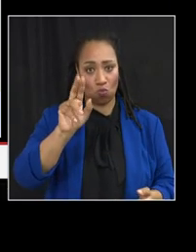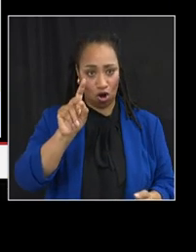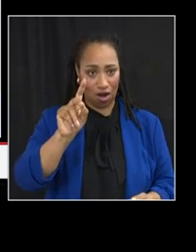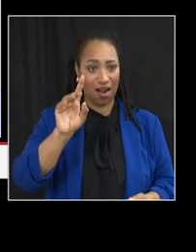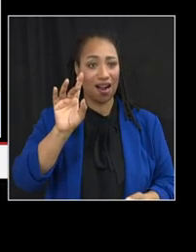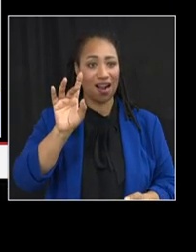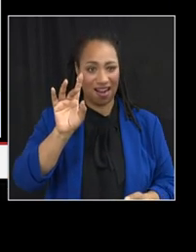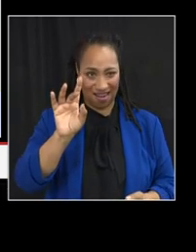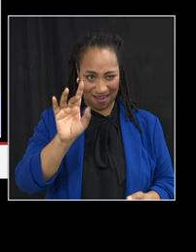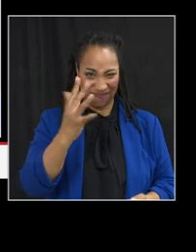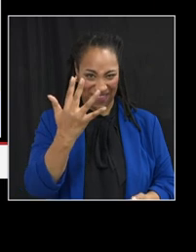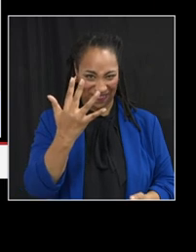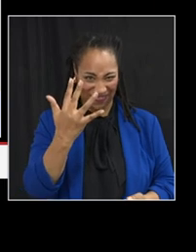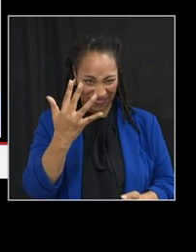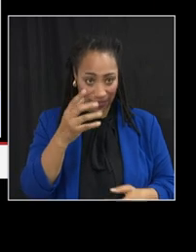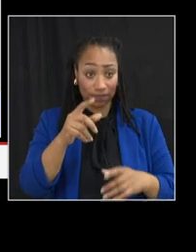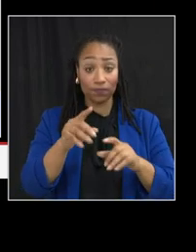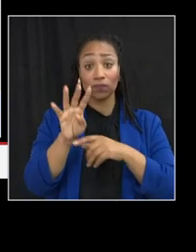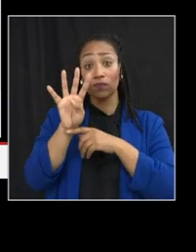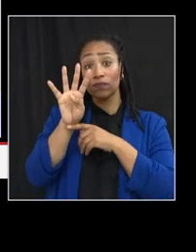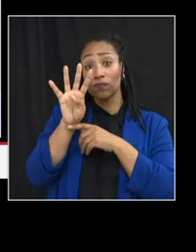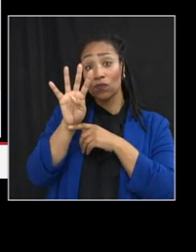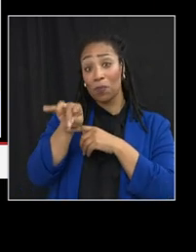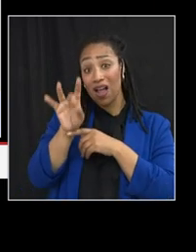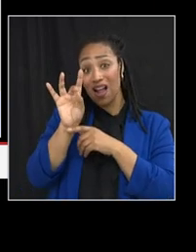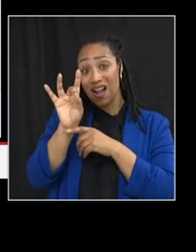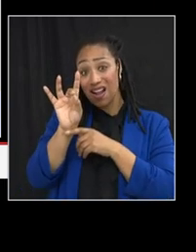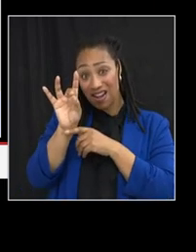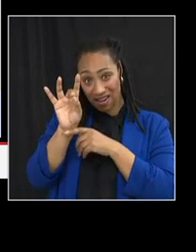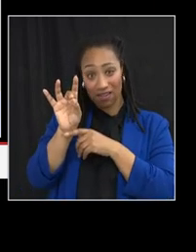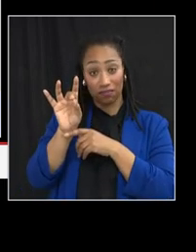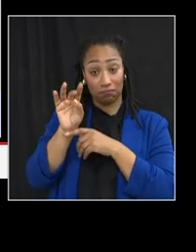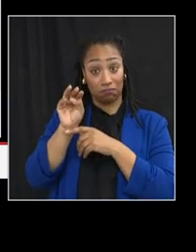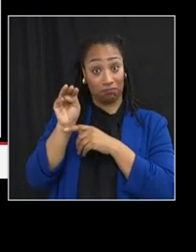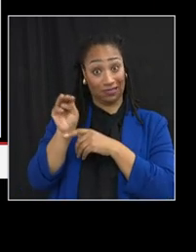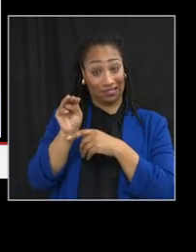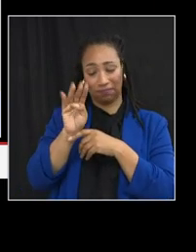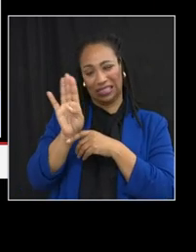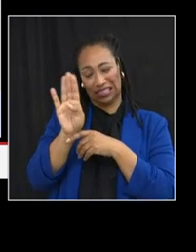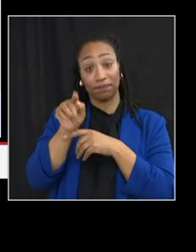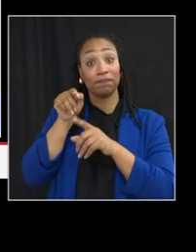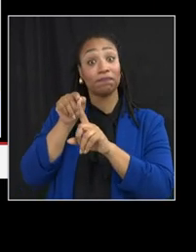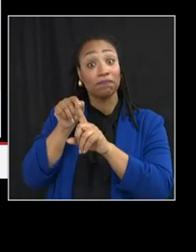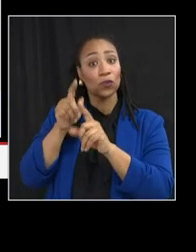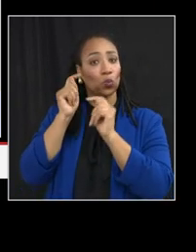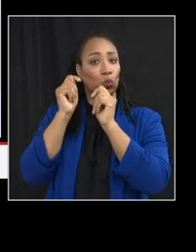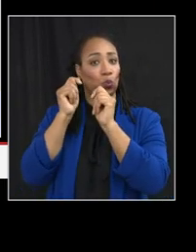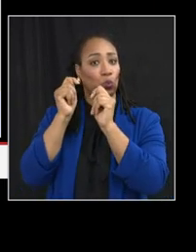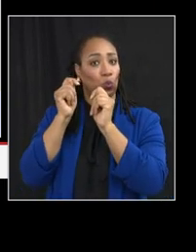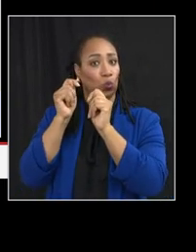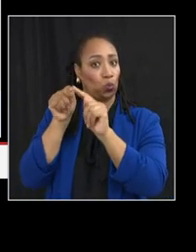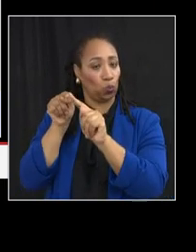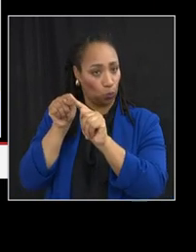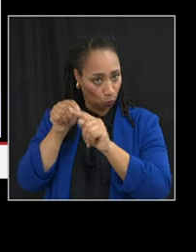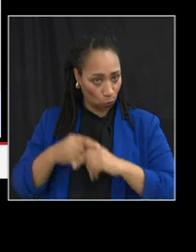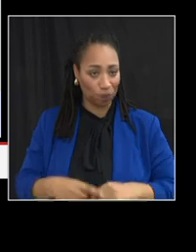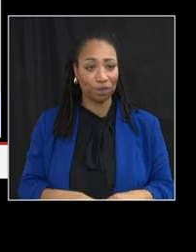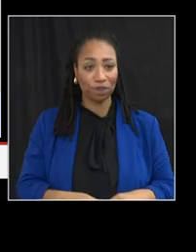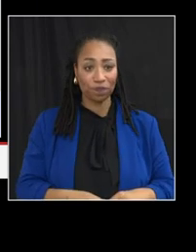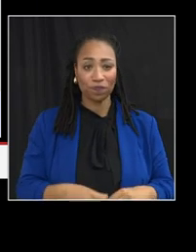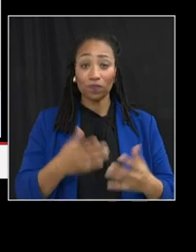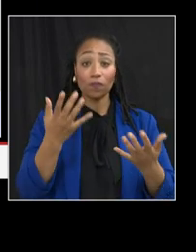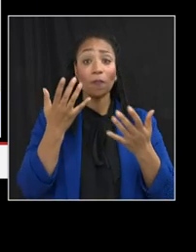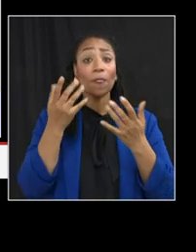dual enrollment, meaning we can start training students for high-demand, high-paying jobs that they can get when they